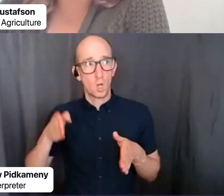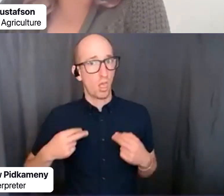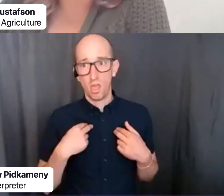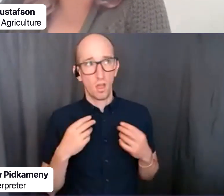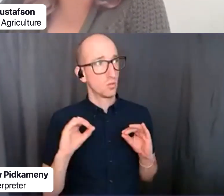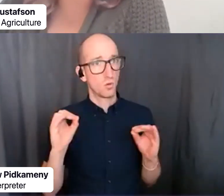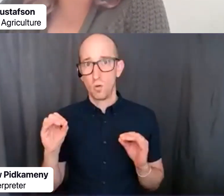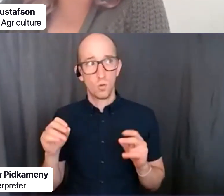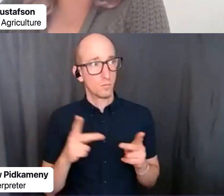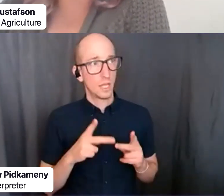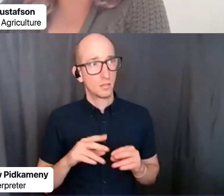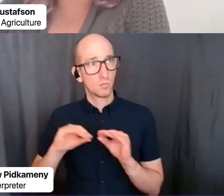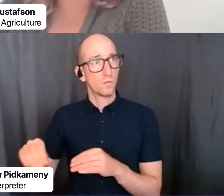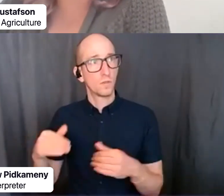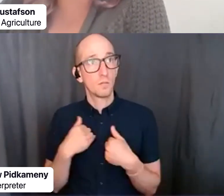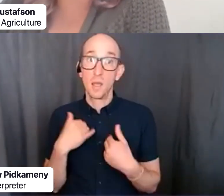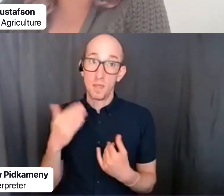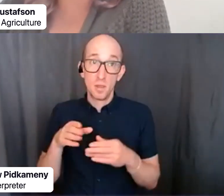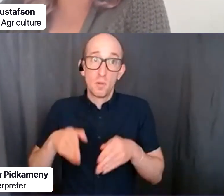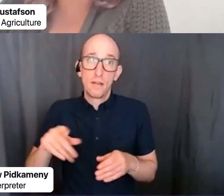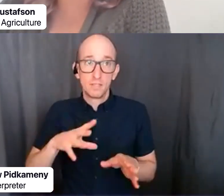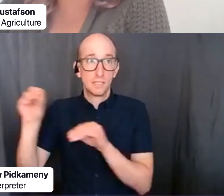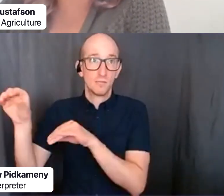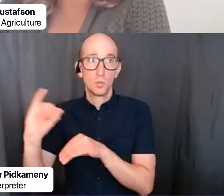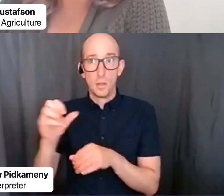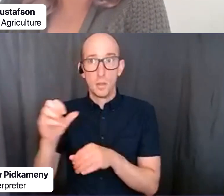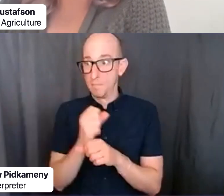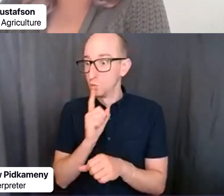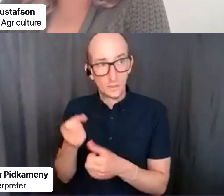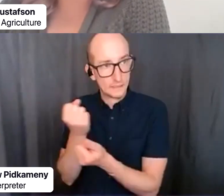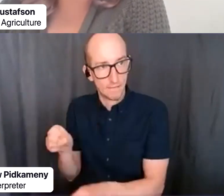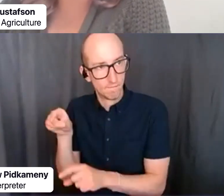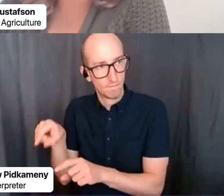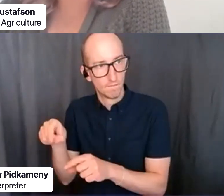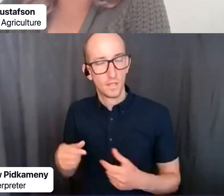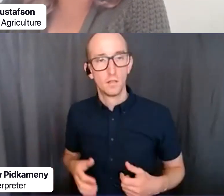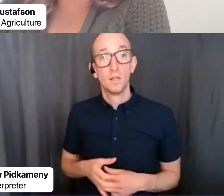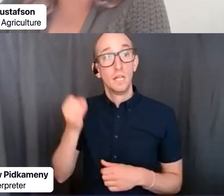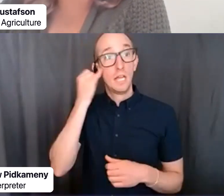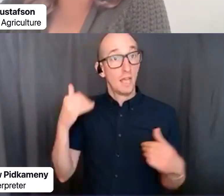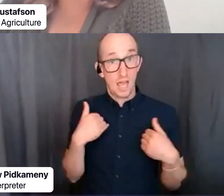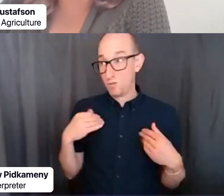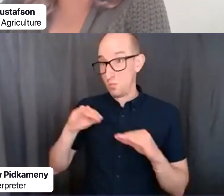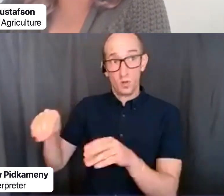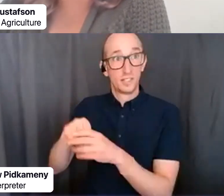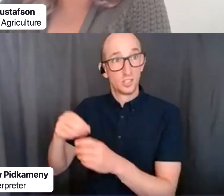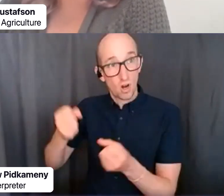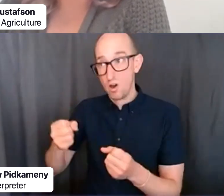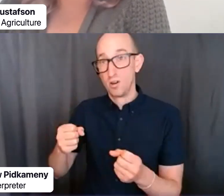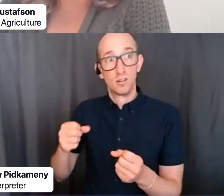with the animal to make sure that it's not kept in an unsafe situation. And if the animal is put into a car on a really hot